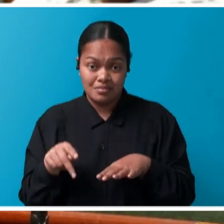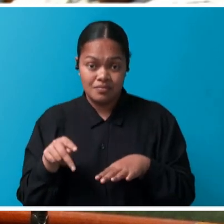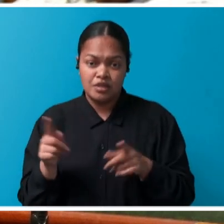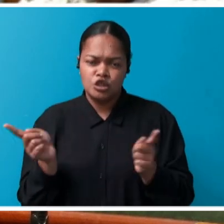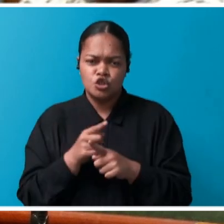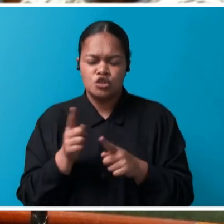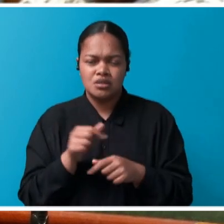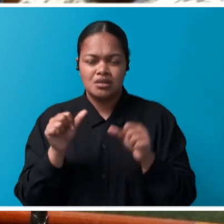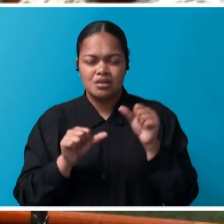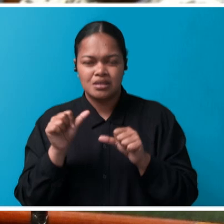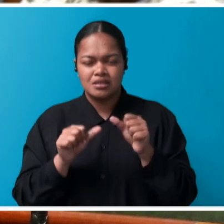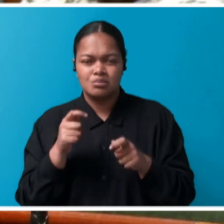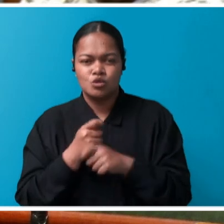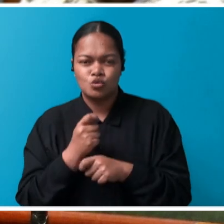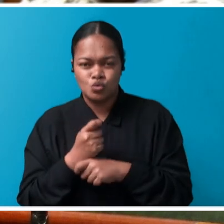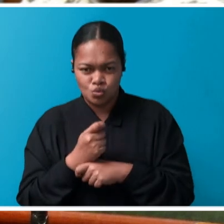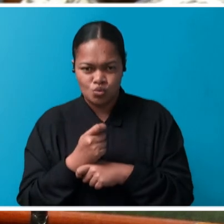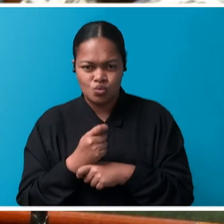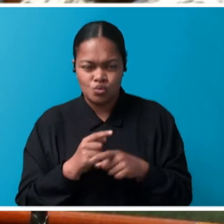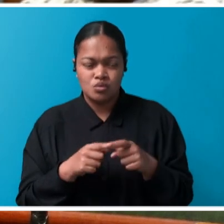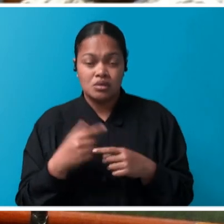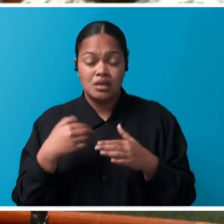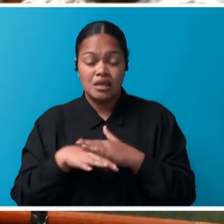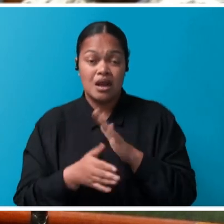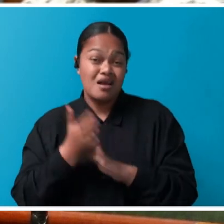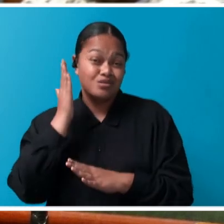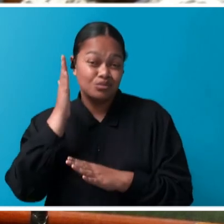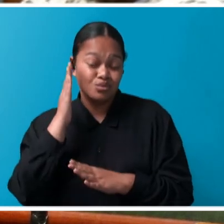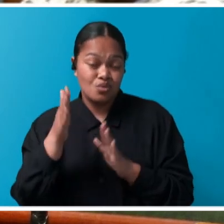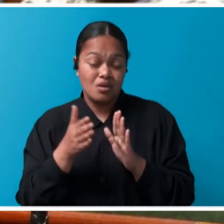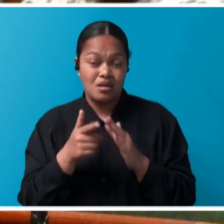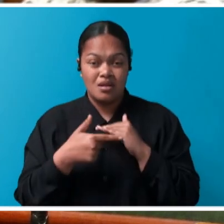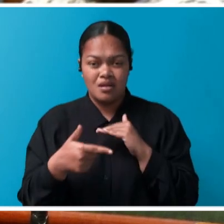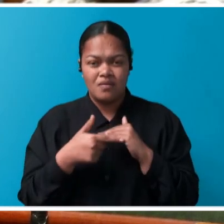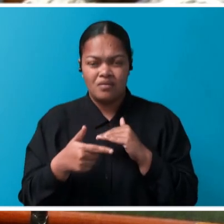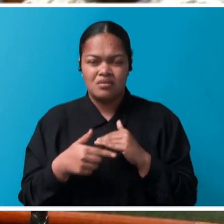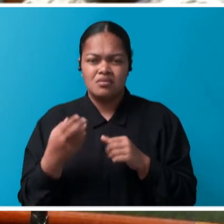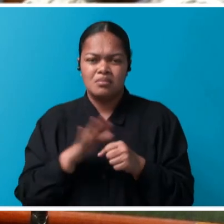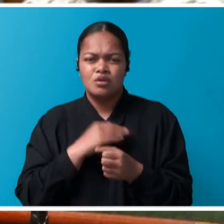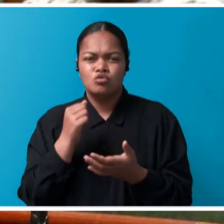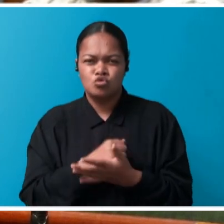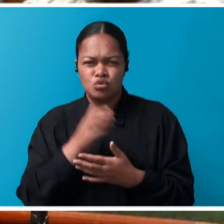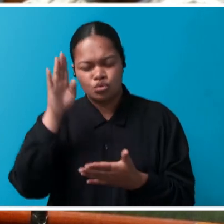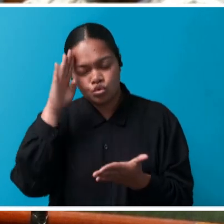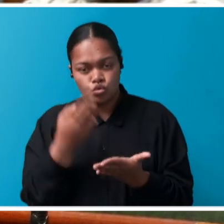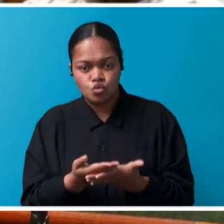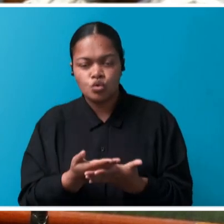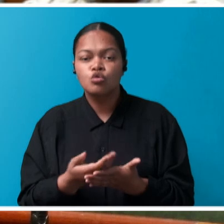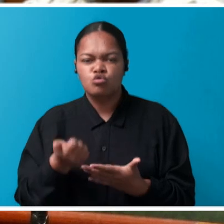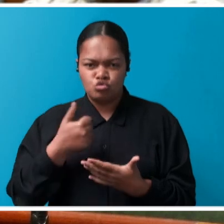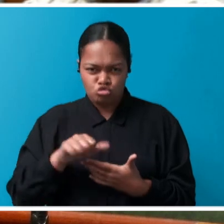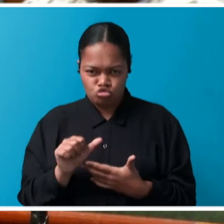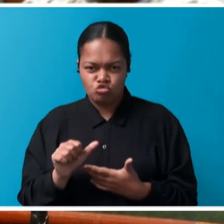in assessment tools, especially at secondary level, to ensure that students get used to the modes of